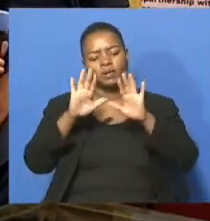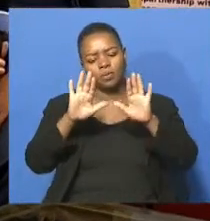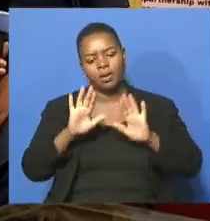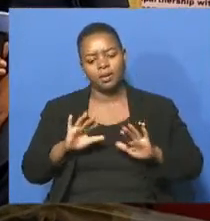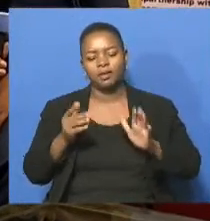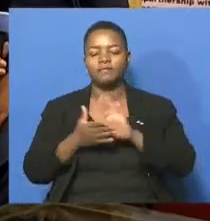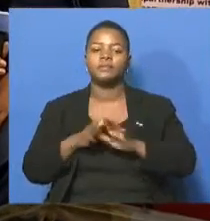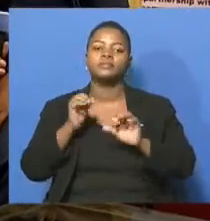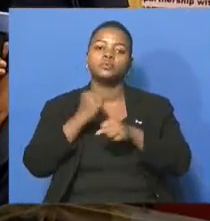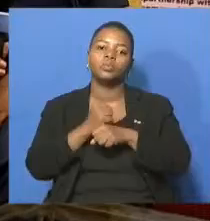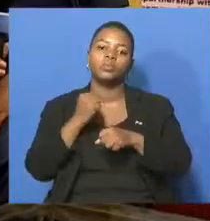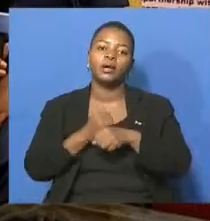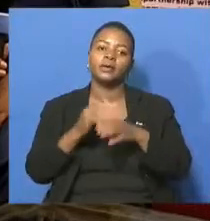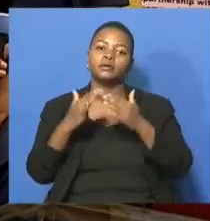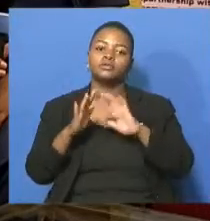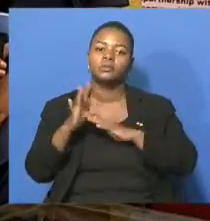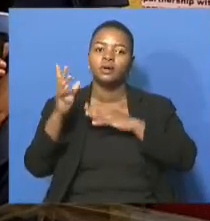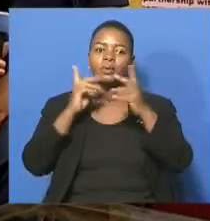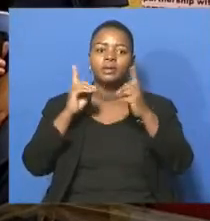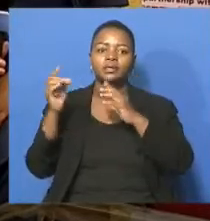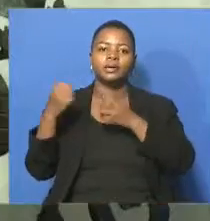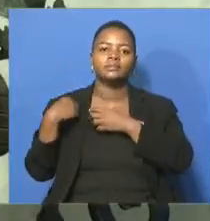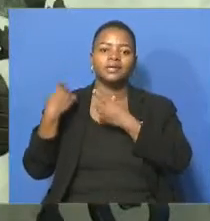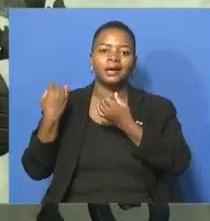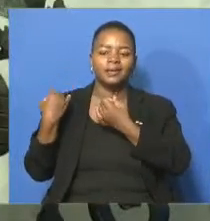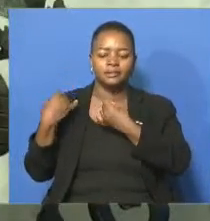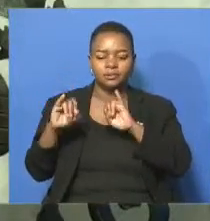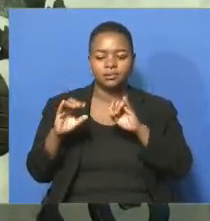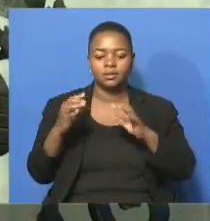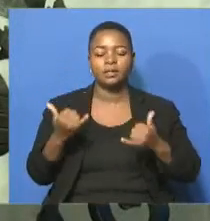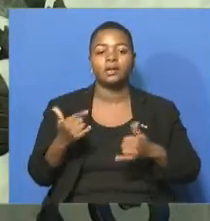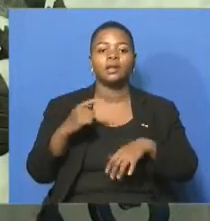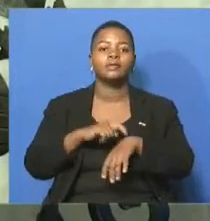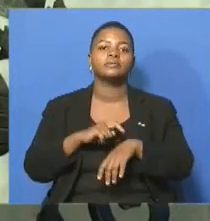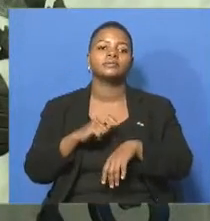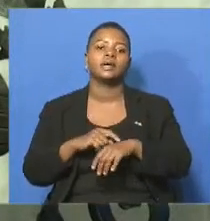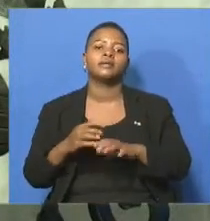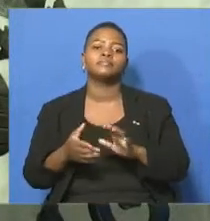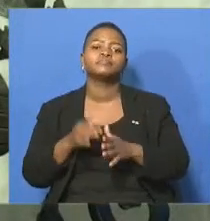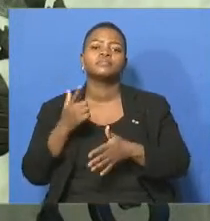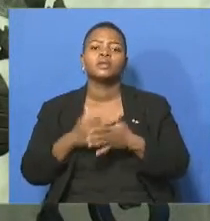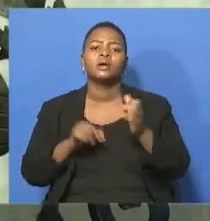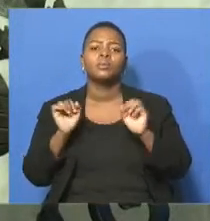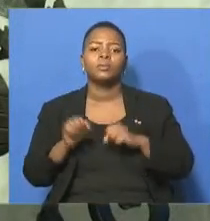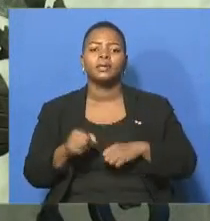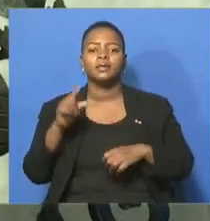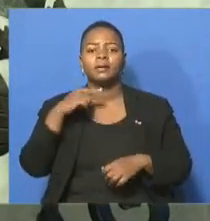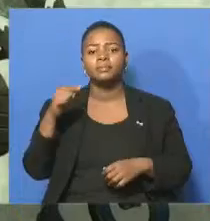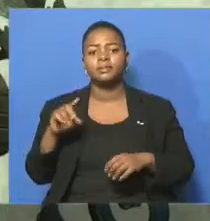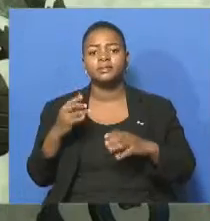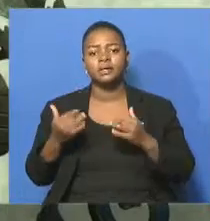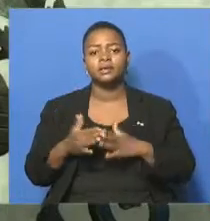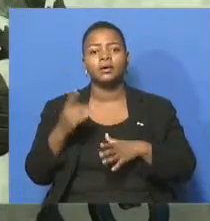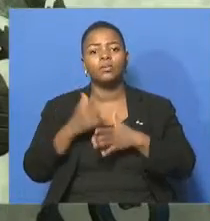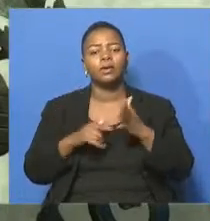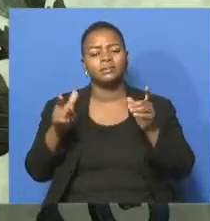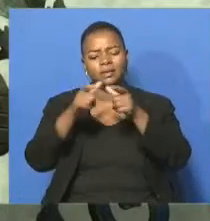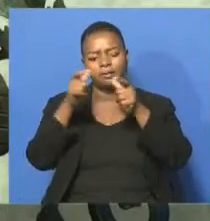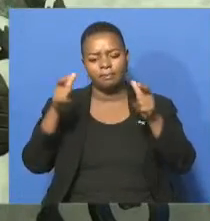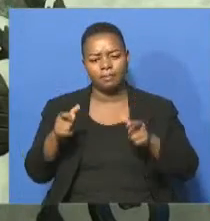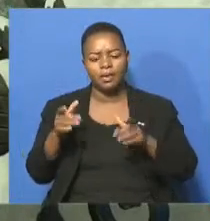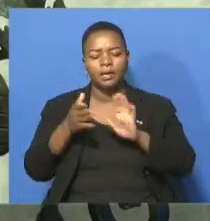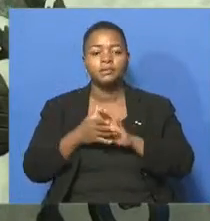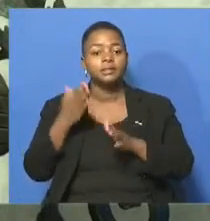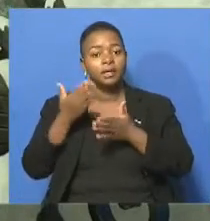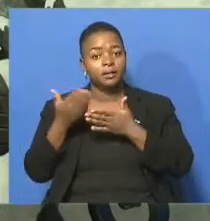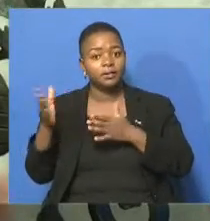day, from morning right up until this moment. What can be said now? What are the major takeaways for